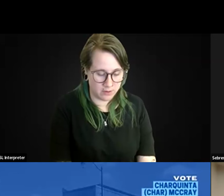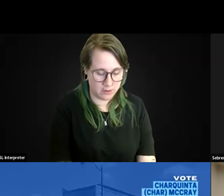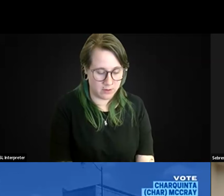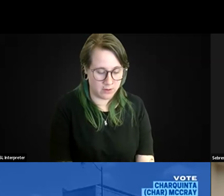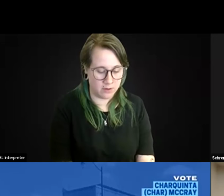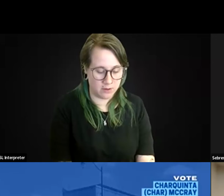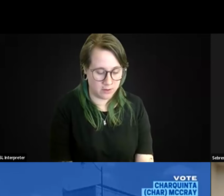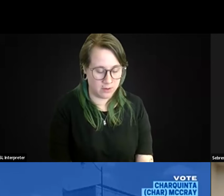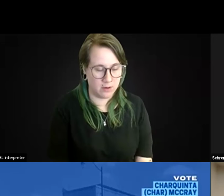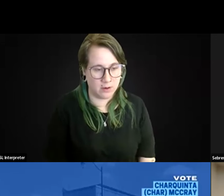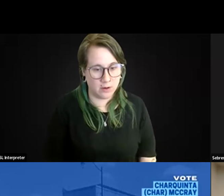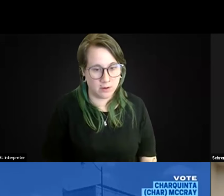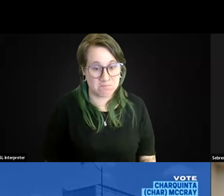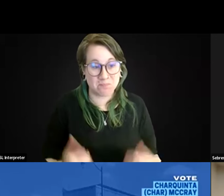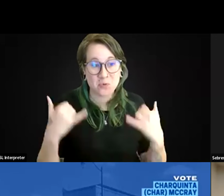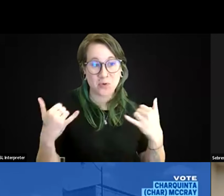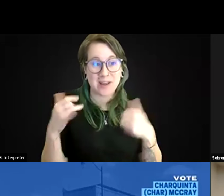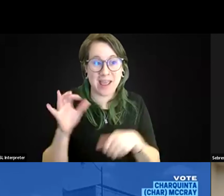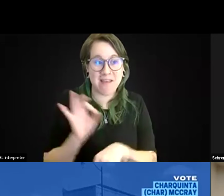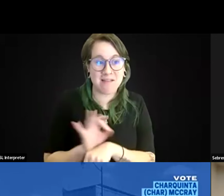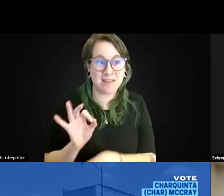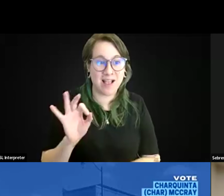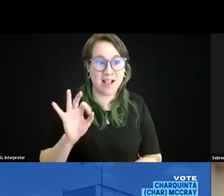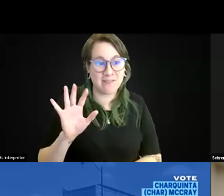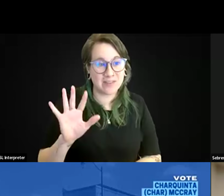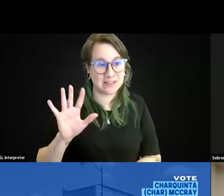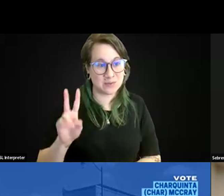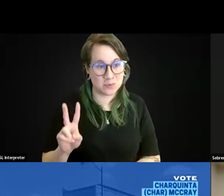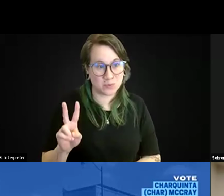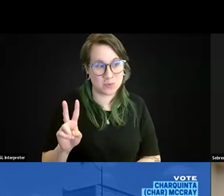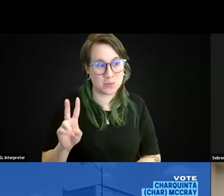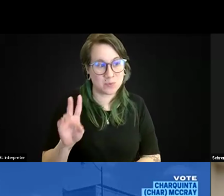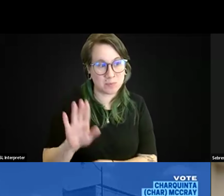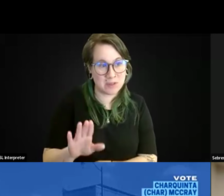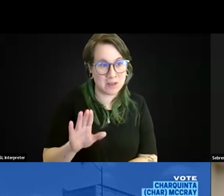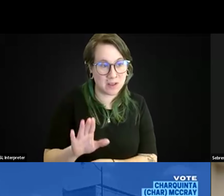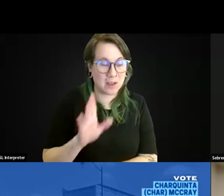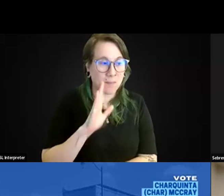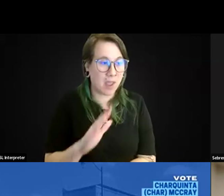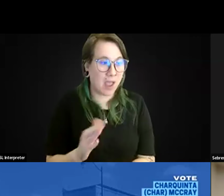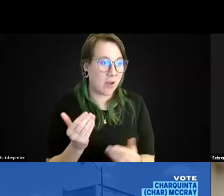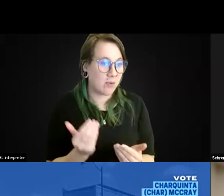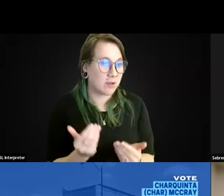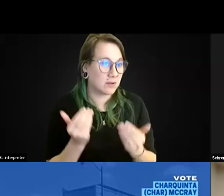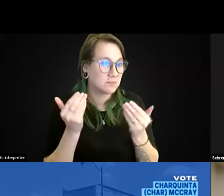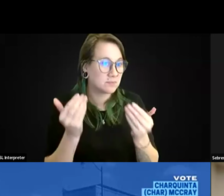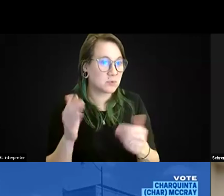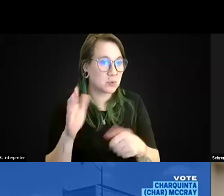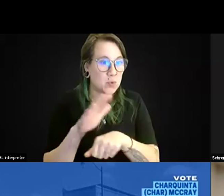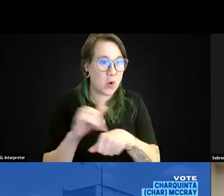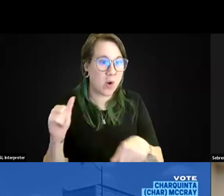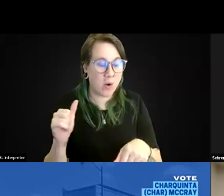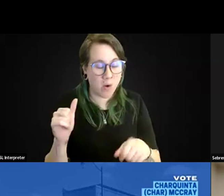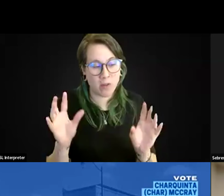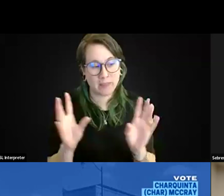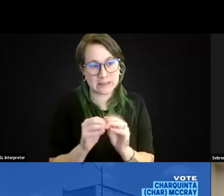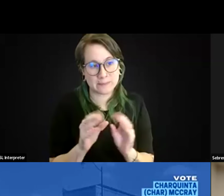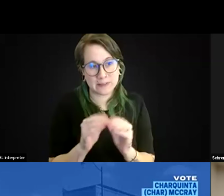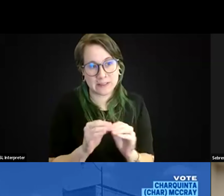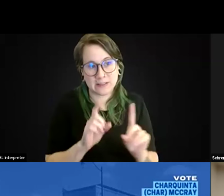Okay, it is 9:52 p.m. I will like to call this meeting to